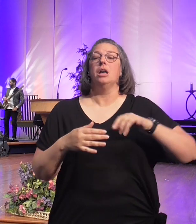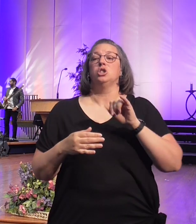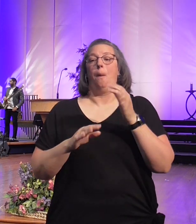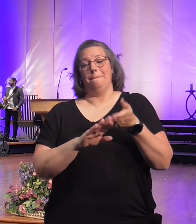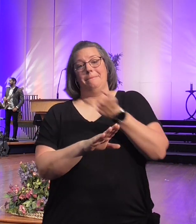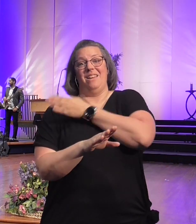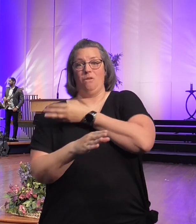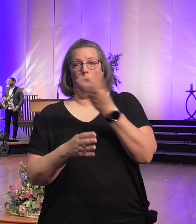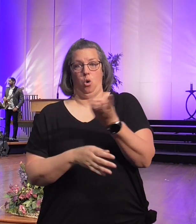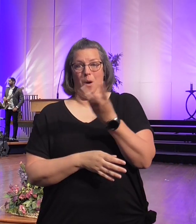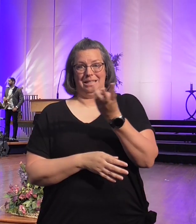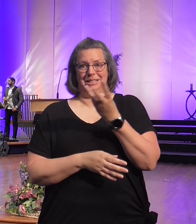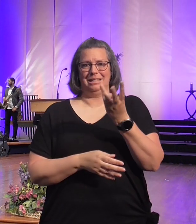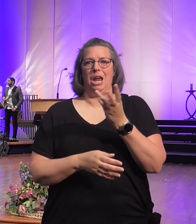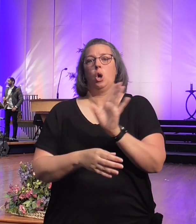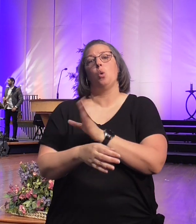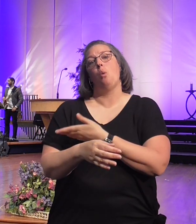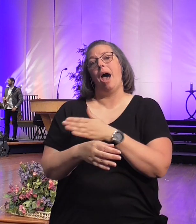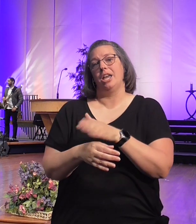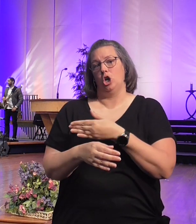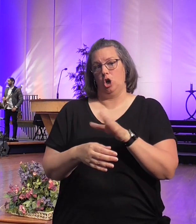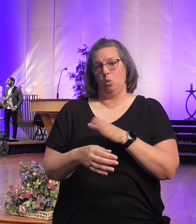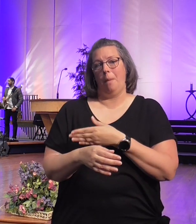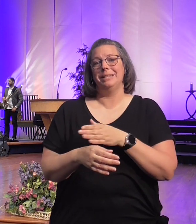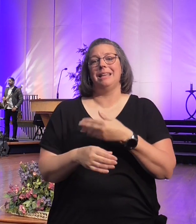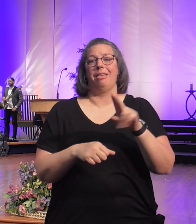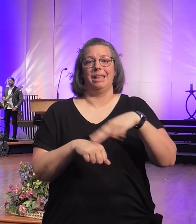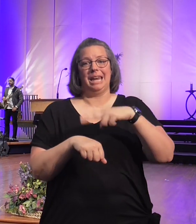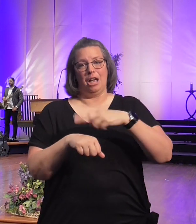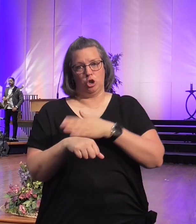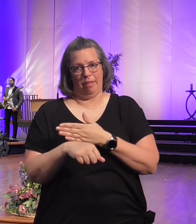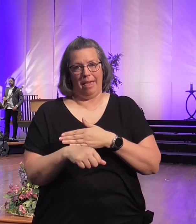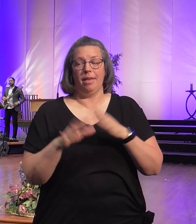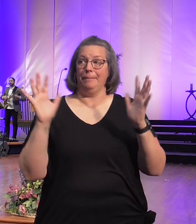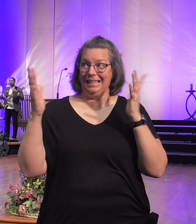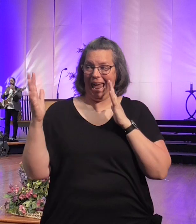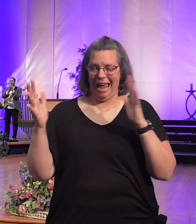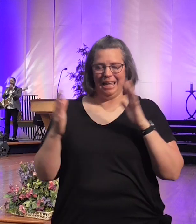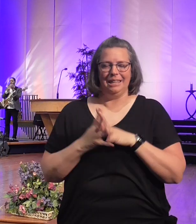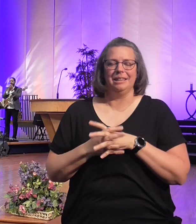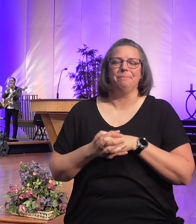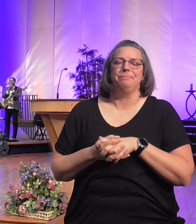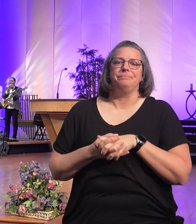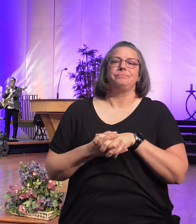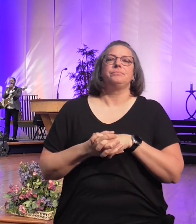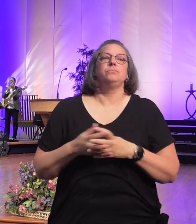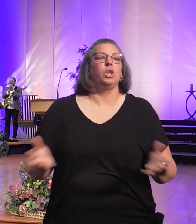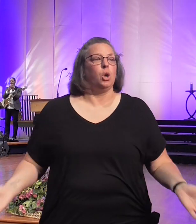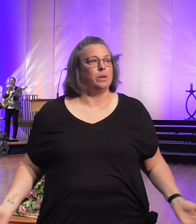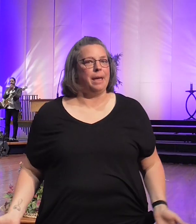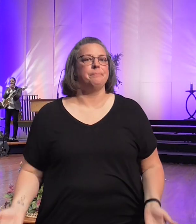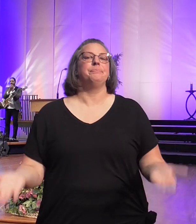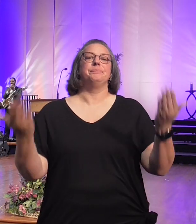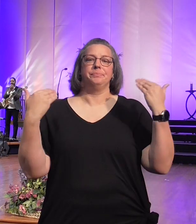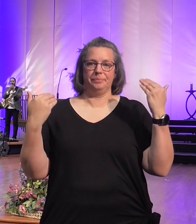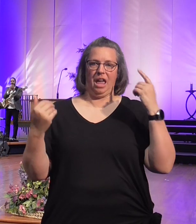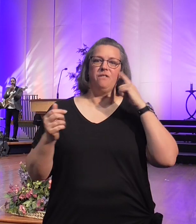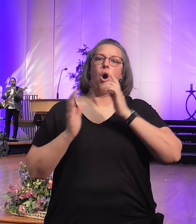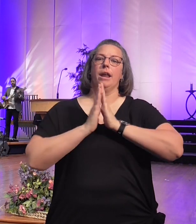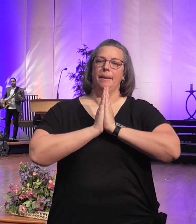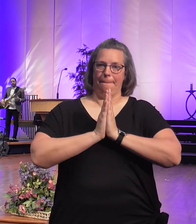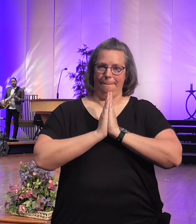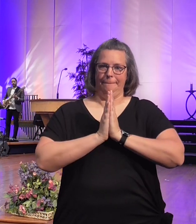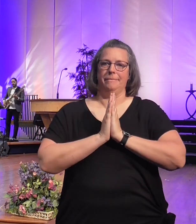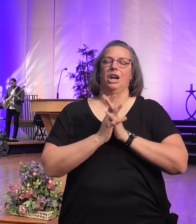Our choir will sing the national anthem at that game, and it's going to be a lot of fun. Yay, the choir. All right. Please stand now for the benediction and the